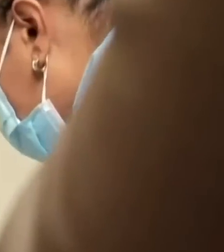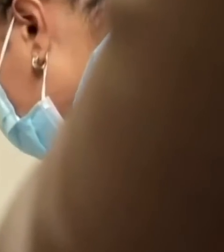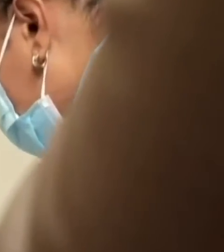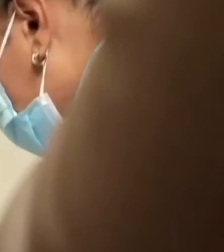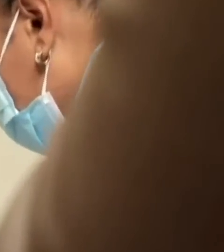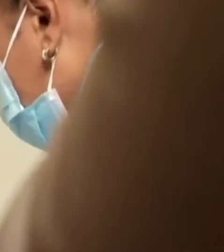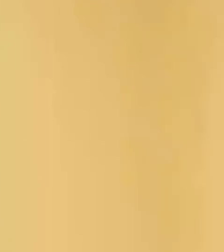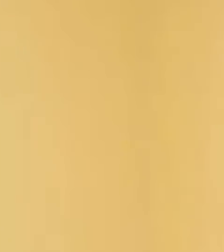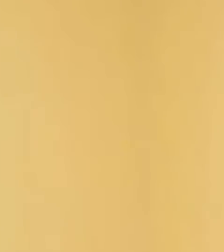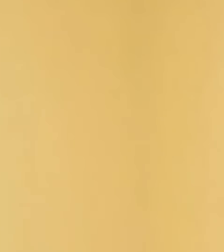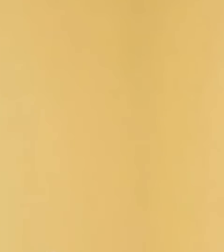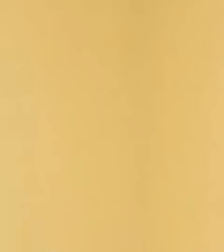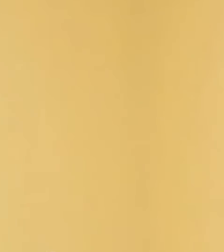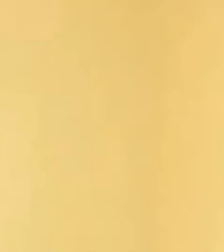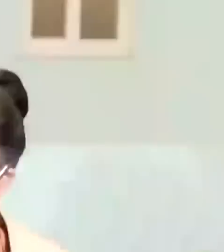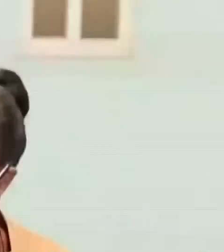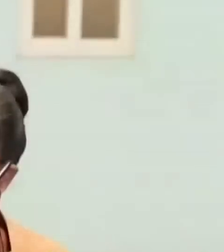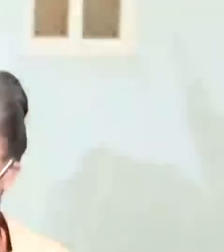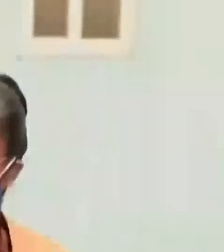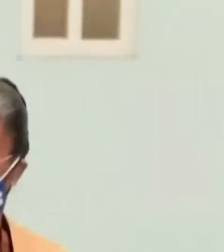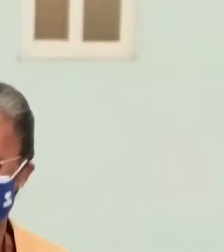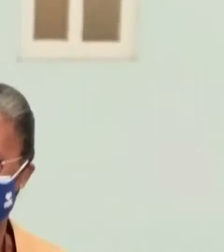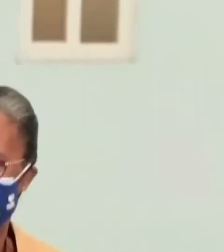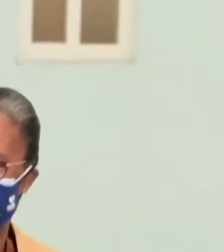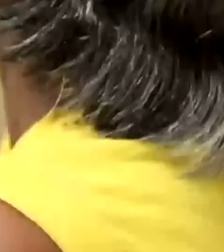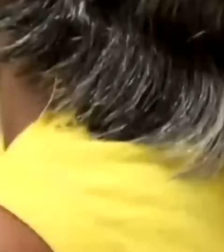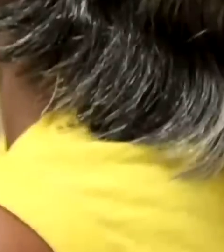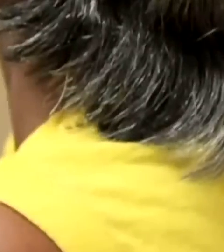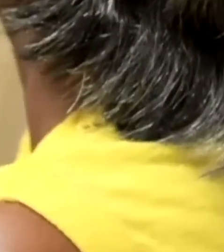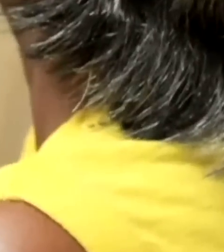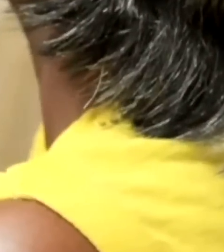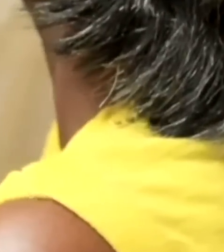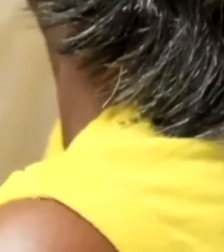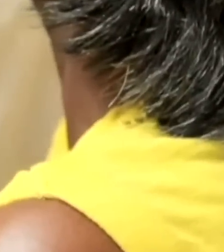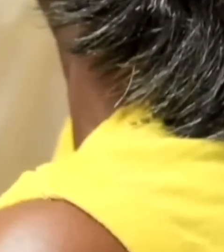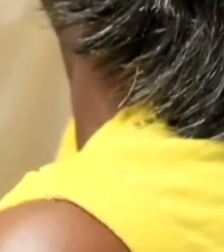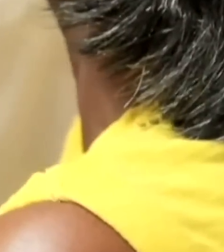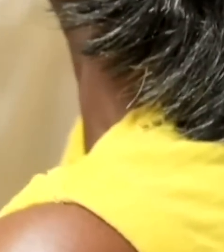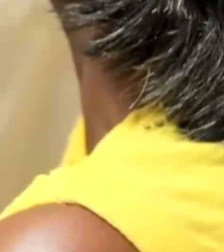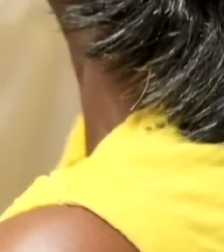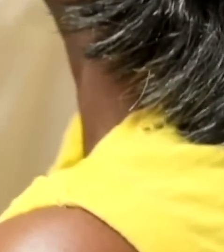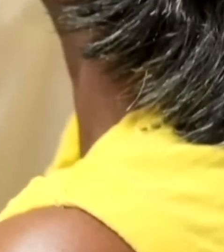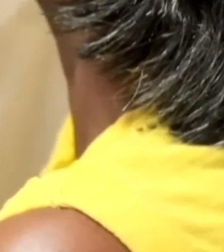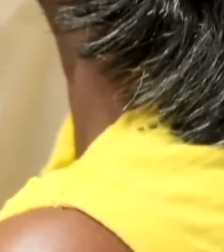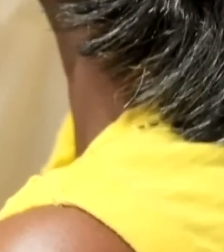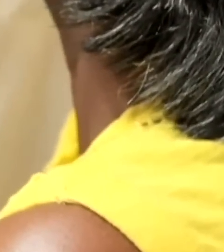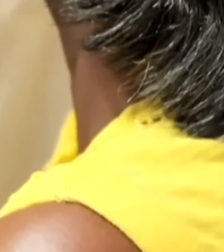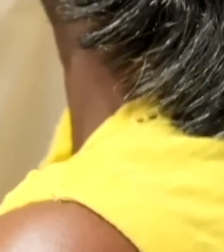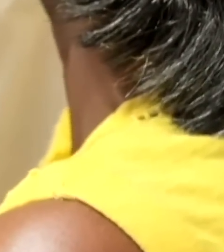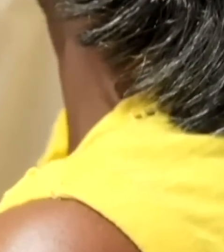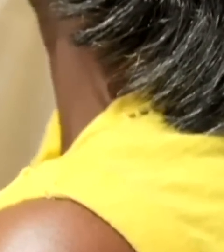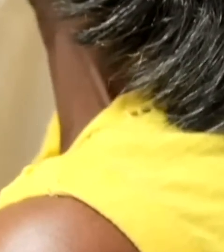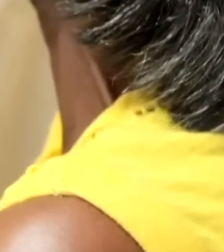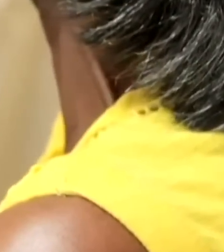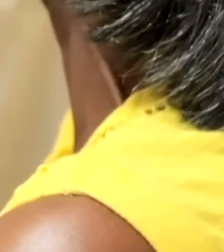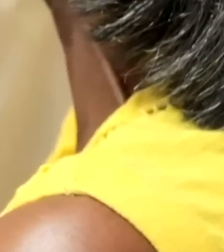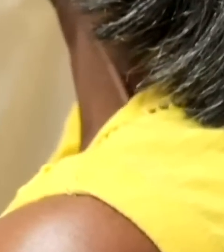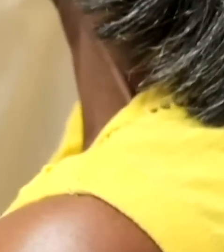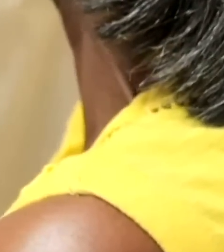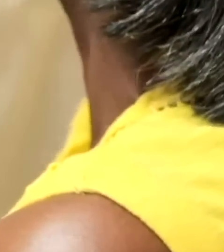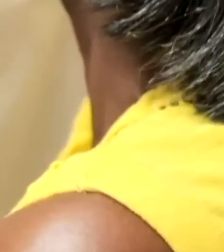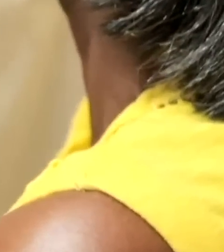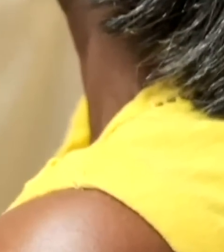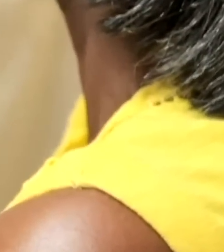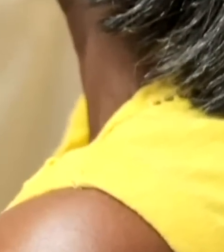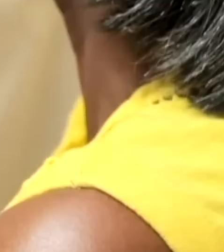to complete the process to becoming fully vaccinated. When both doses are administered, the vaccine is more than